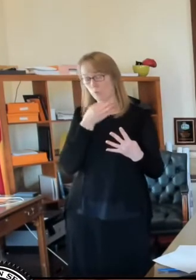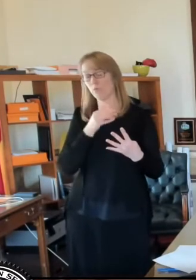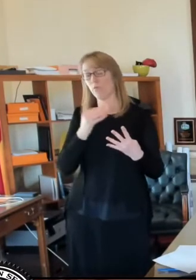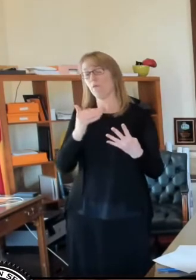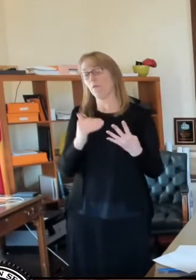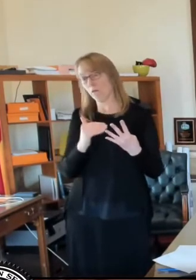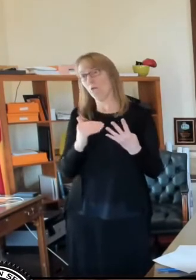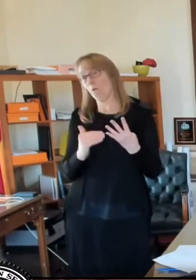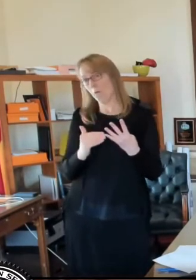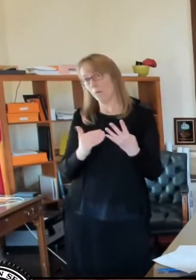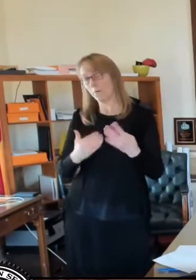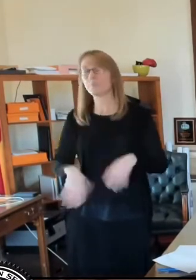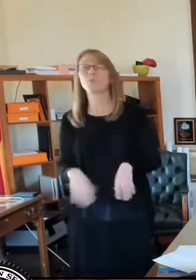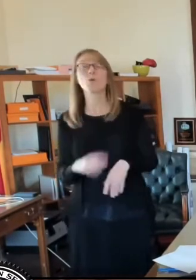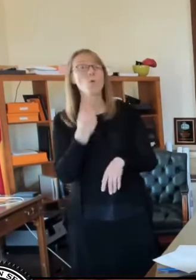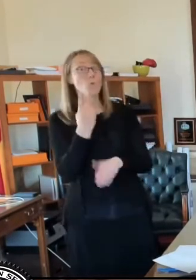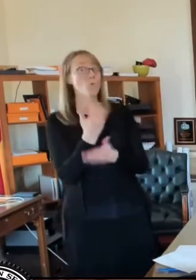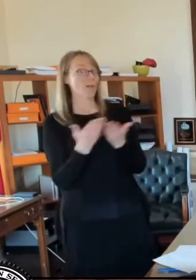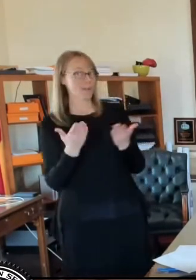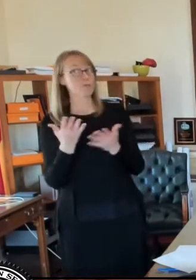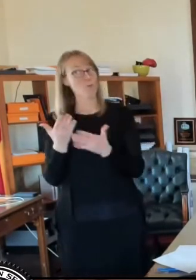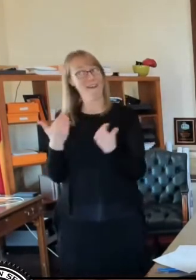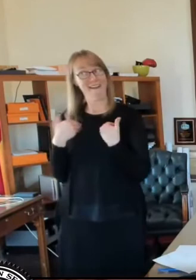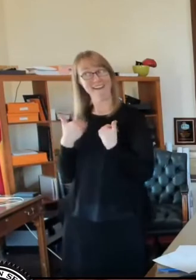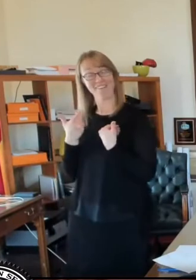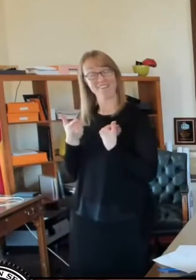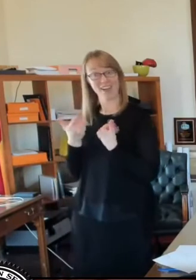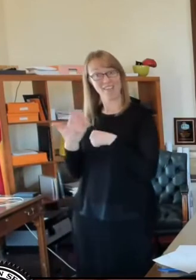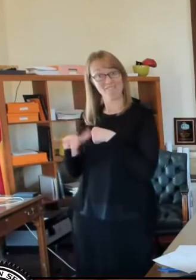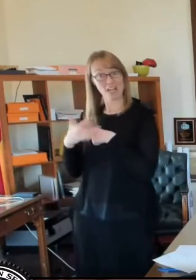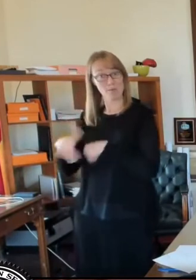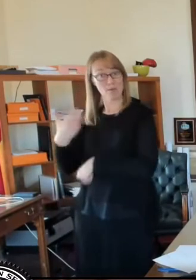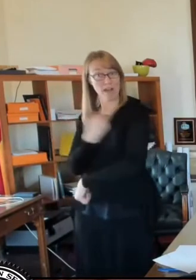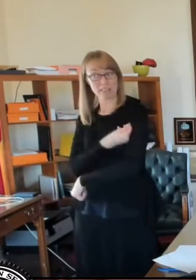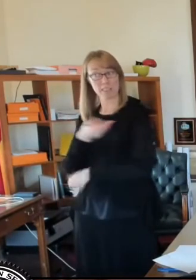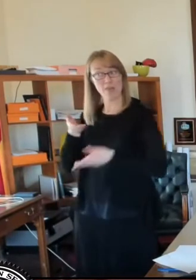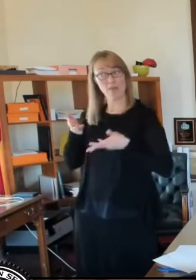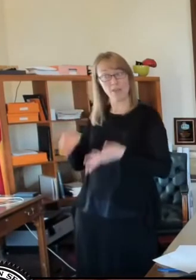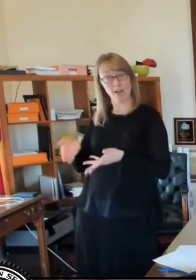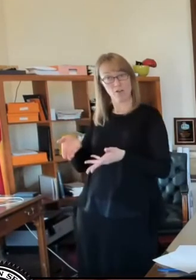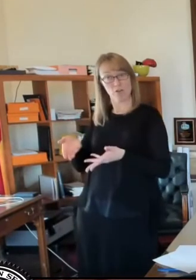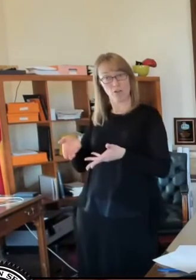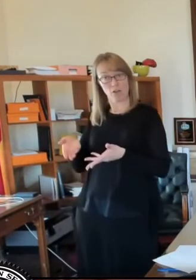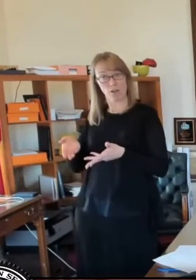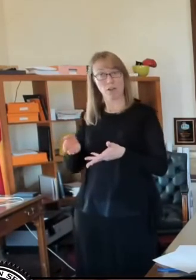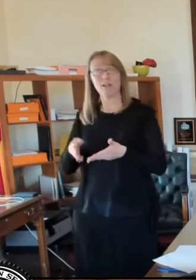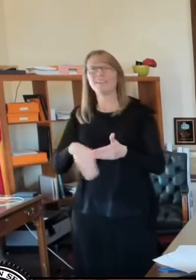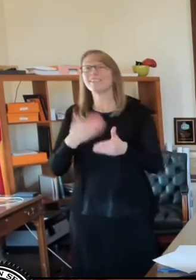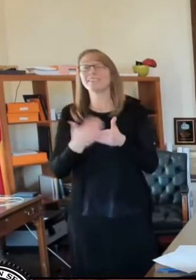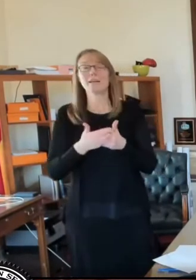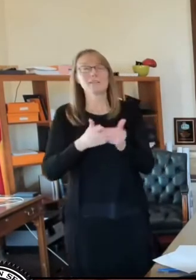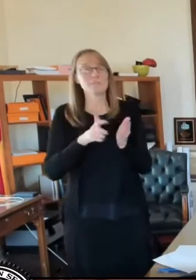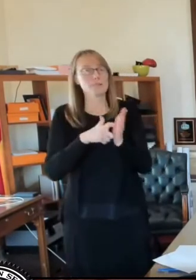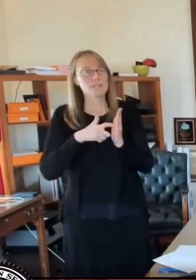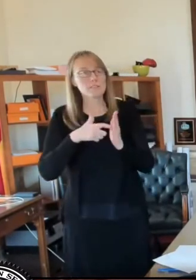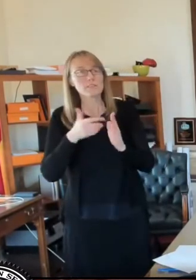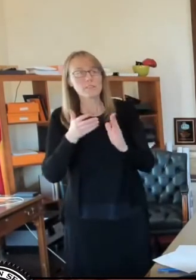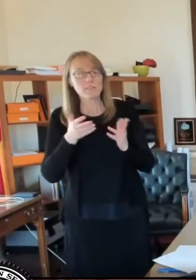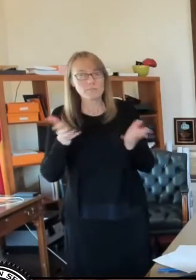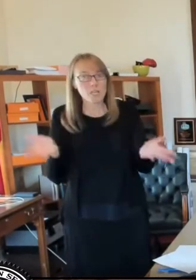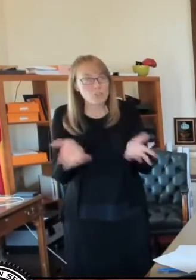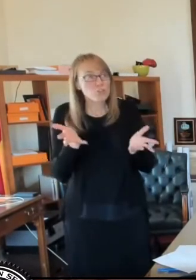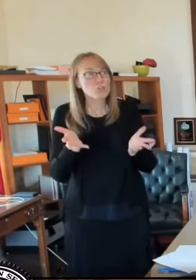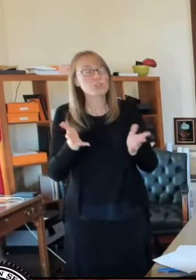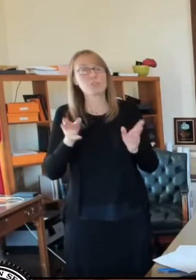second thing to persuade people that the vaccine is safe, that it's effective, and that they should get